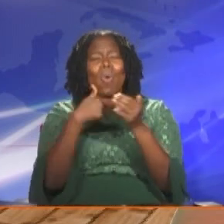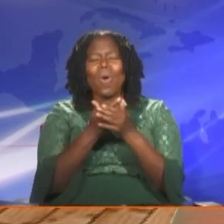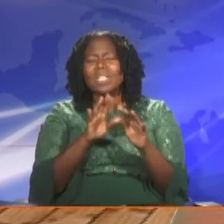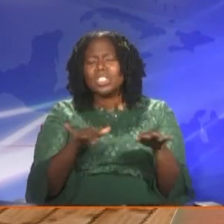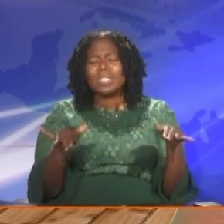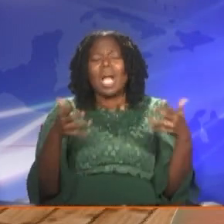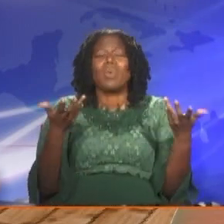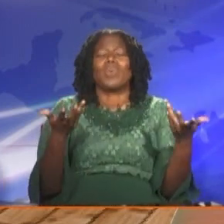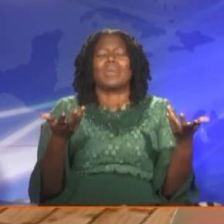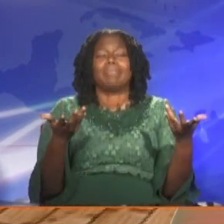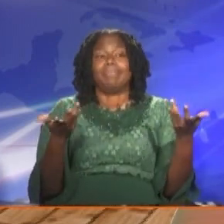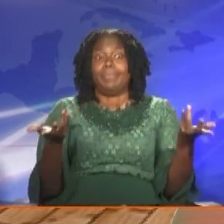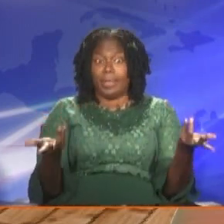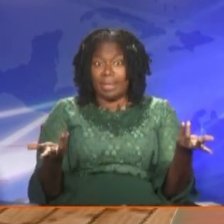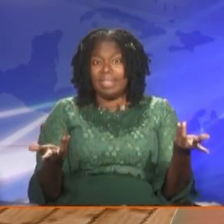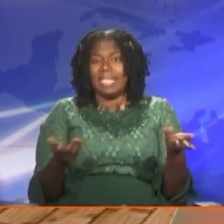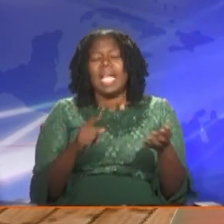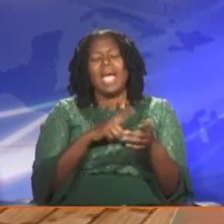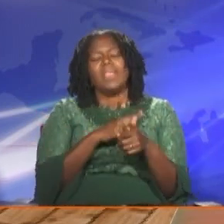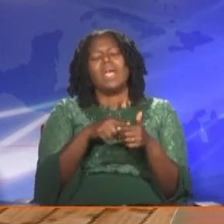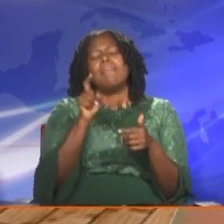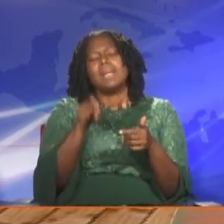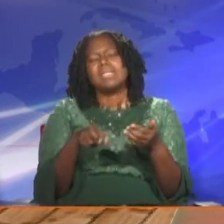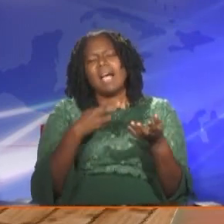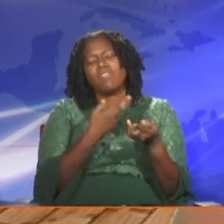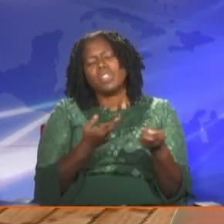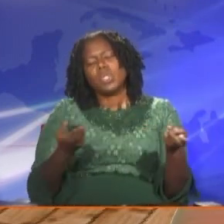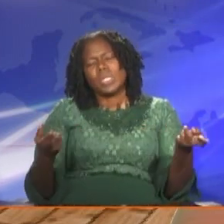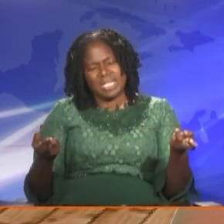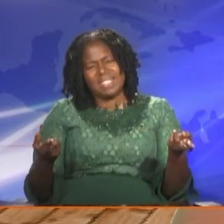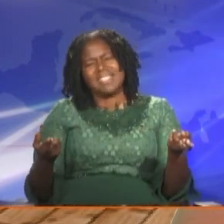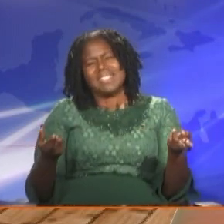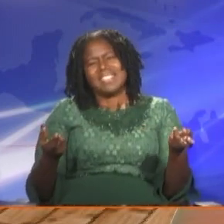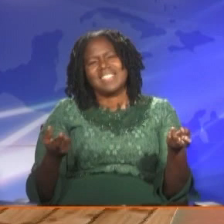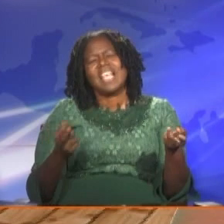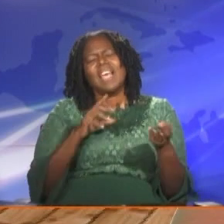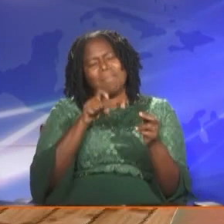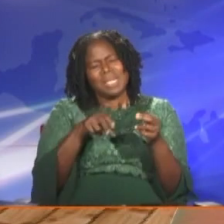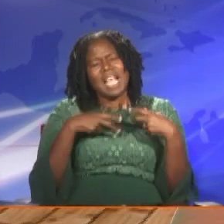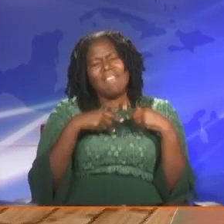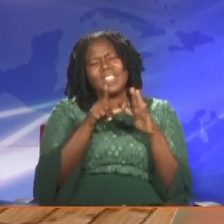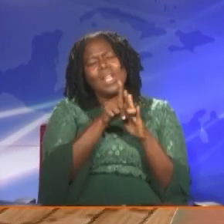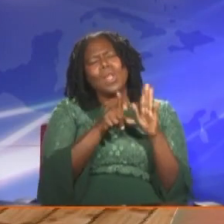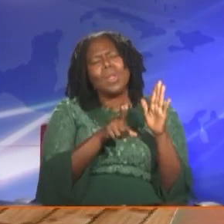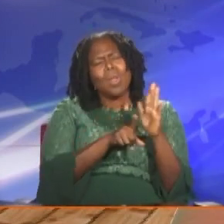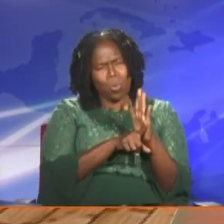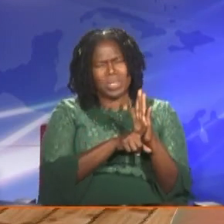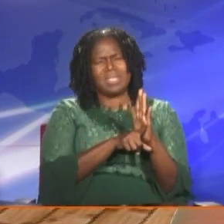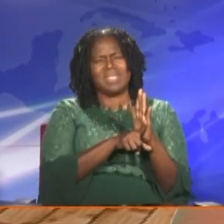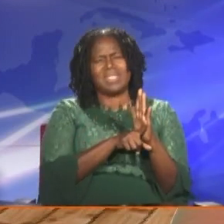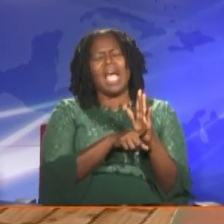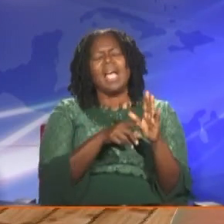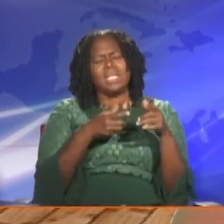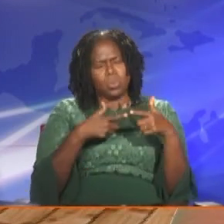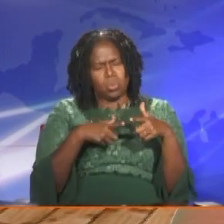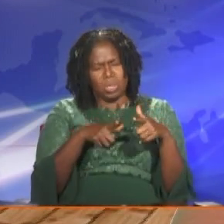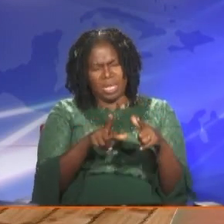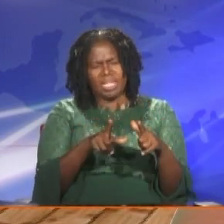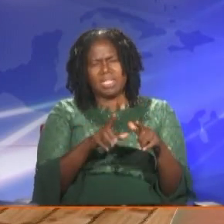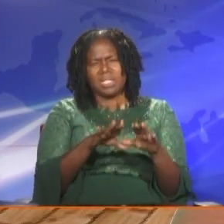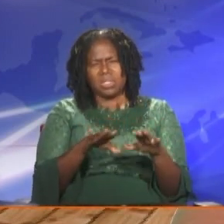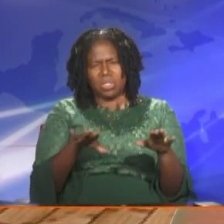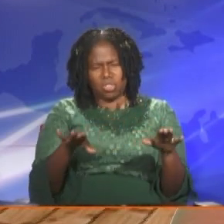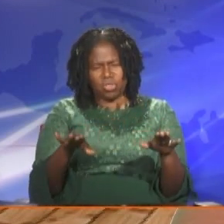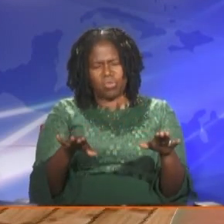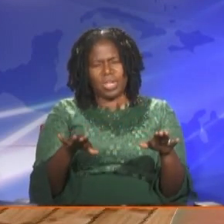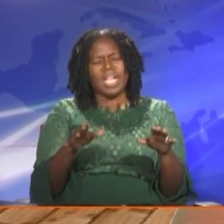resources and policies and legislation and so on come into play in making that service available for those children who